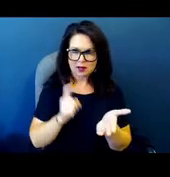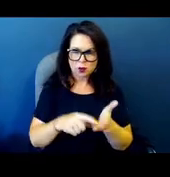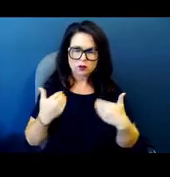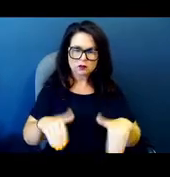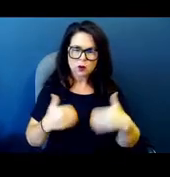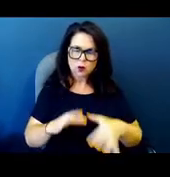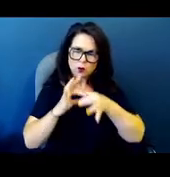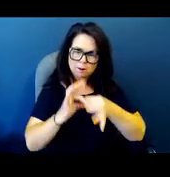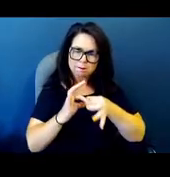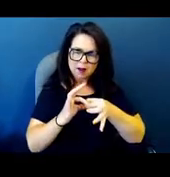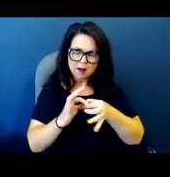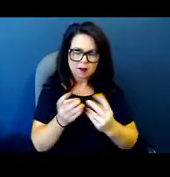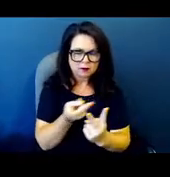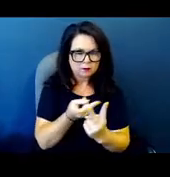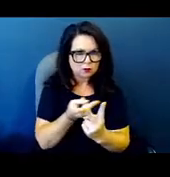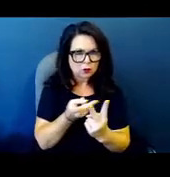girls.